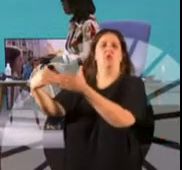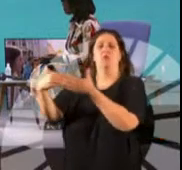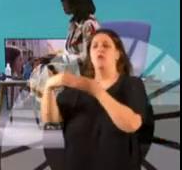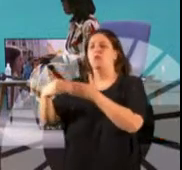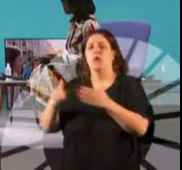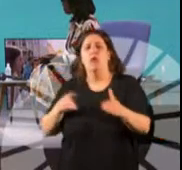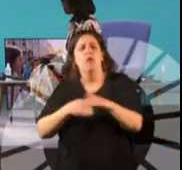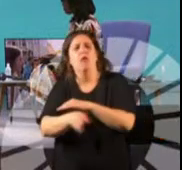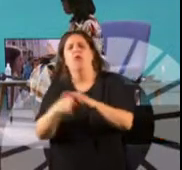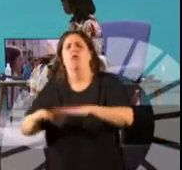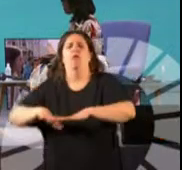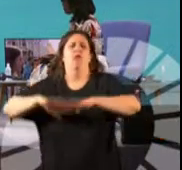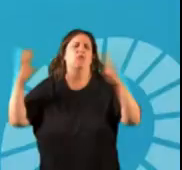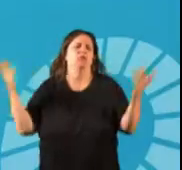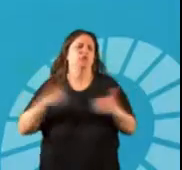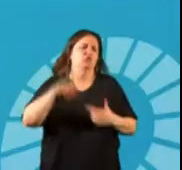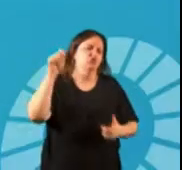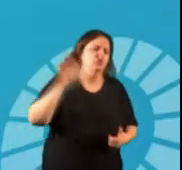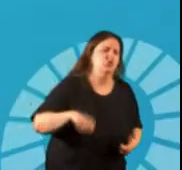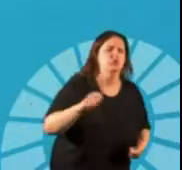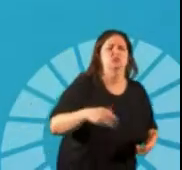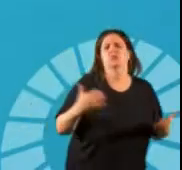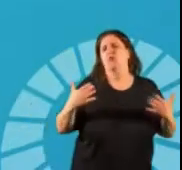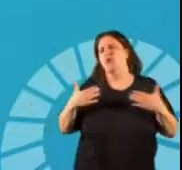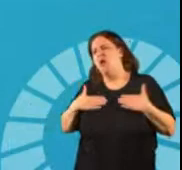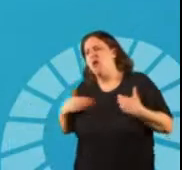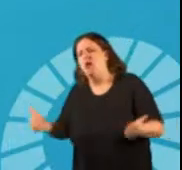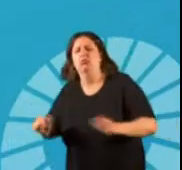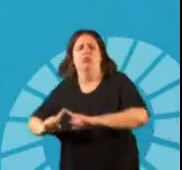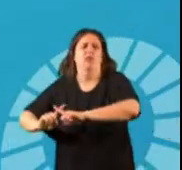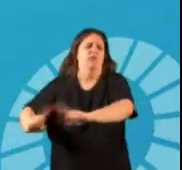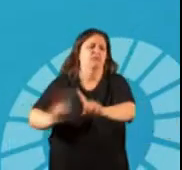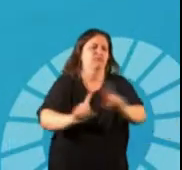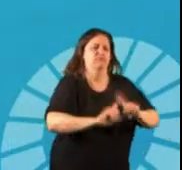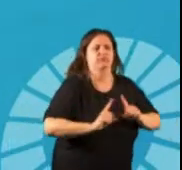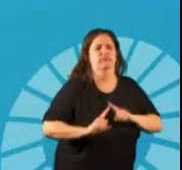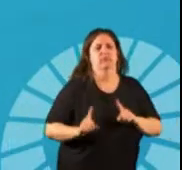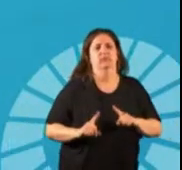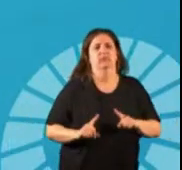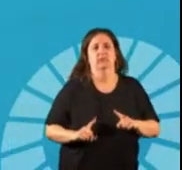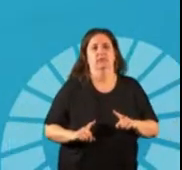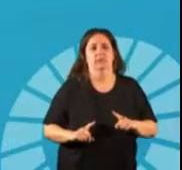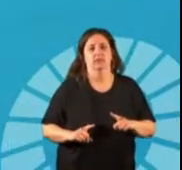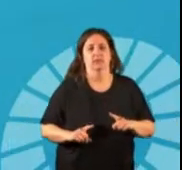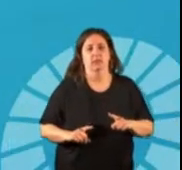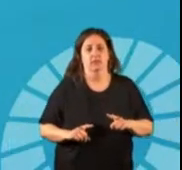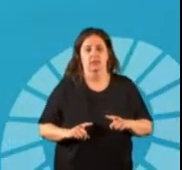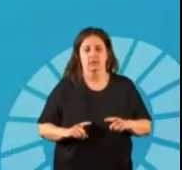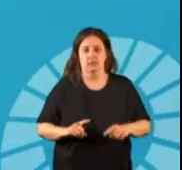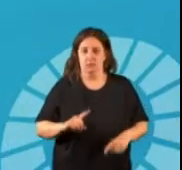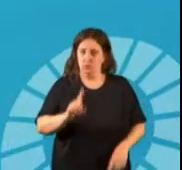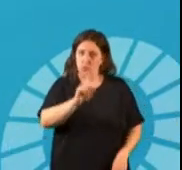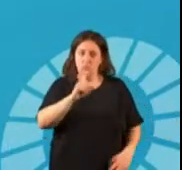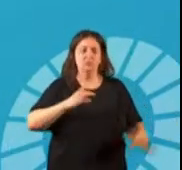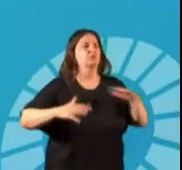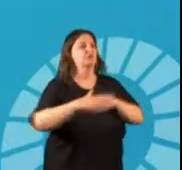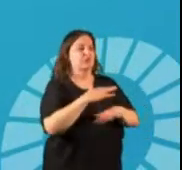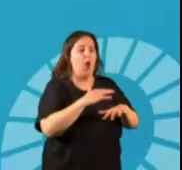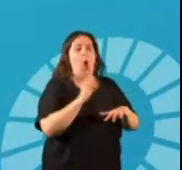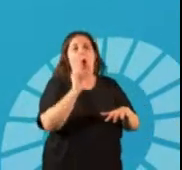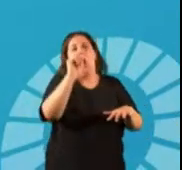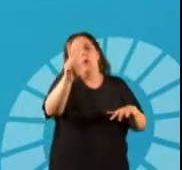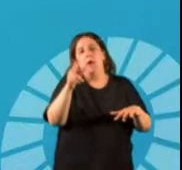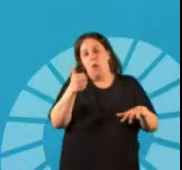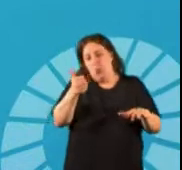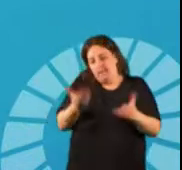every single room where policy and decisions are being made. What I know is that